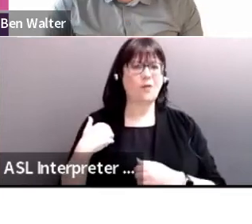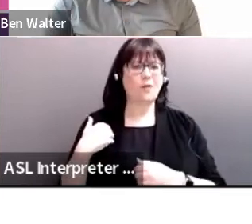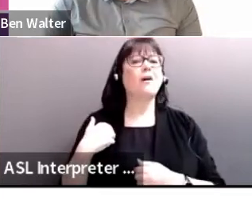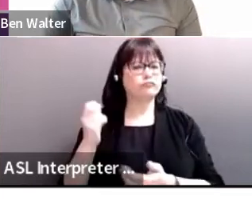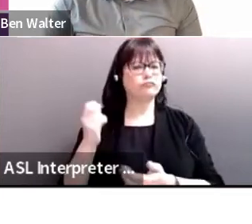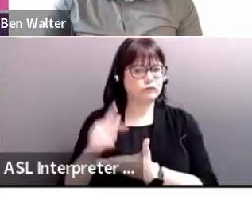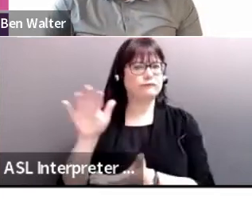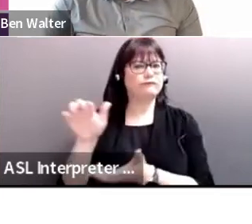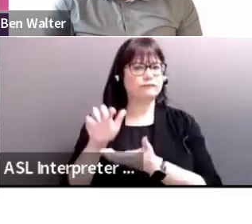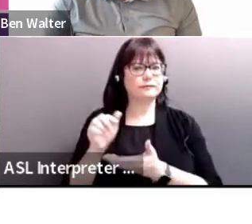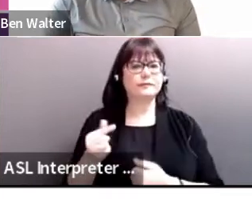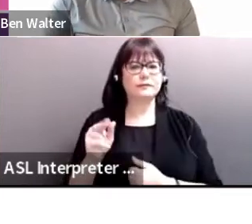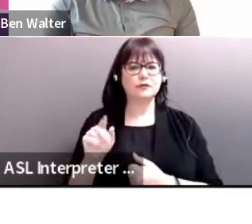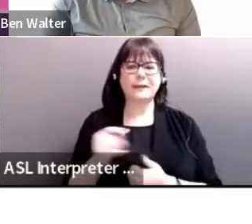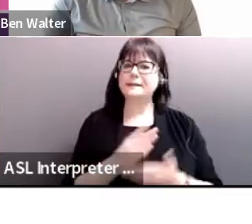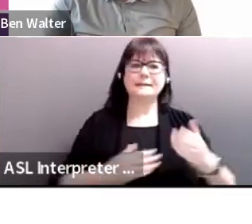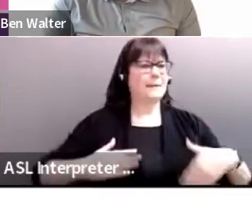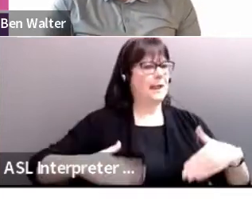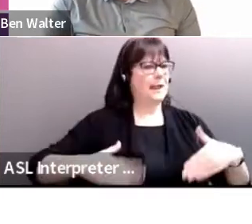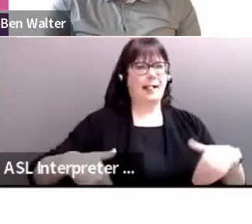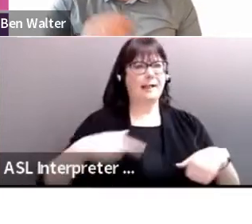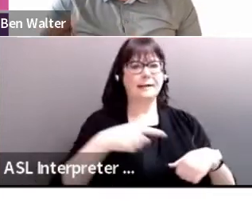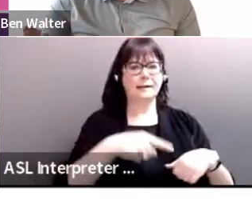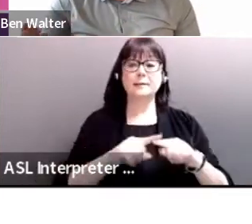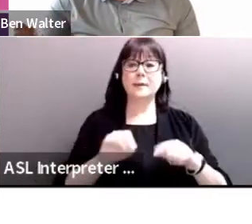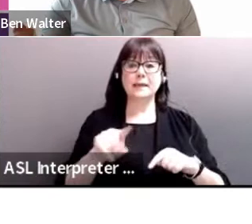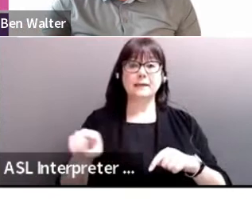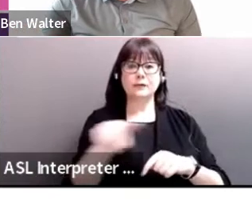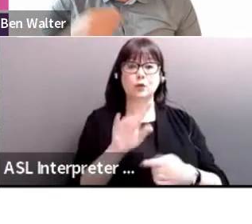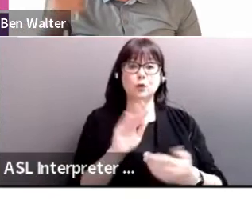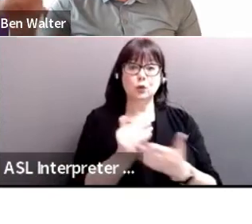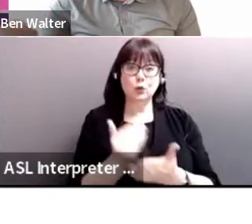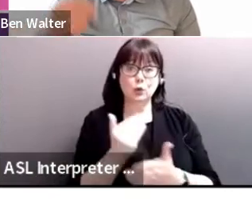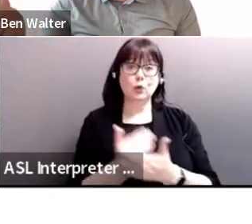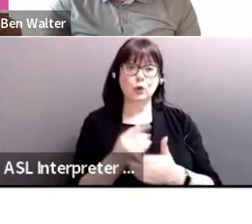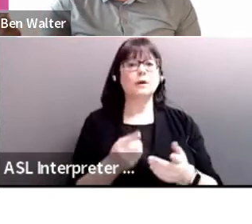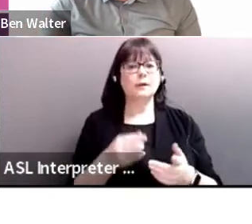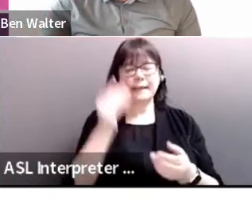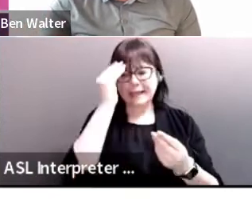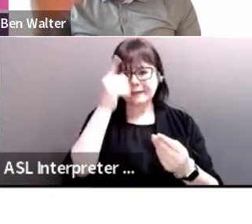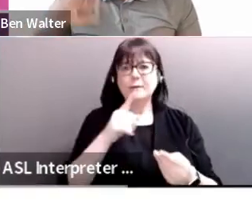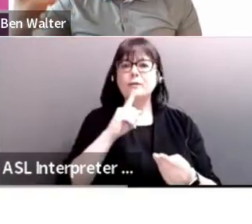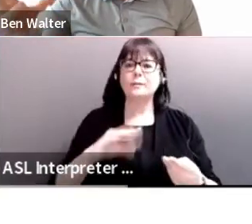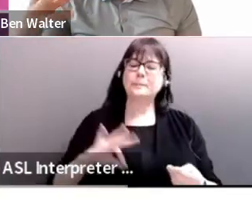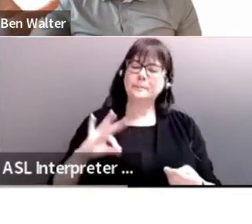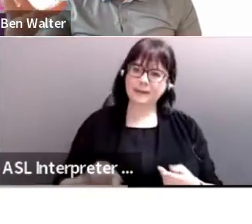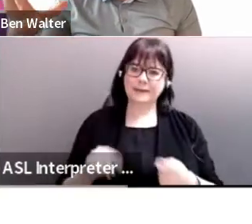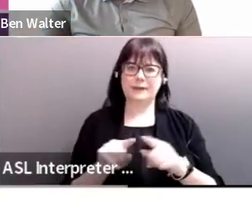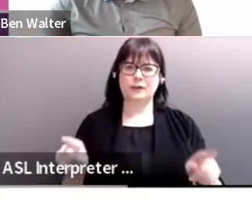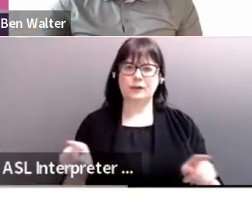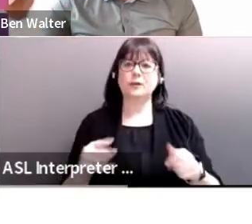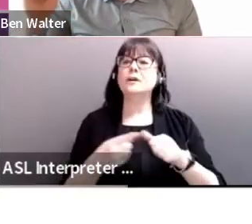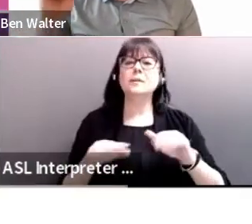with everybody. But yeah, definitely for those who are brand new to it, this is going to be very helpful for you. We're just going to go over the basics. And so what are grants,